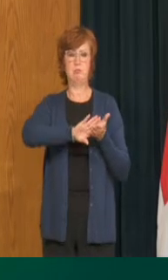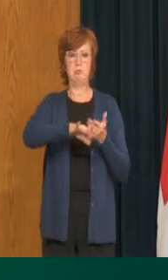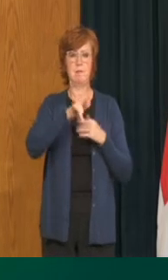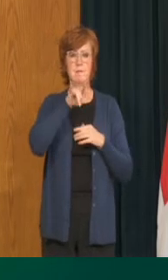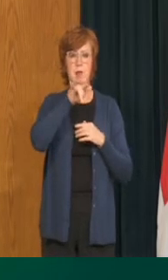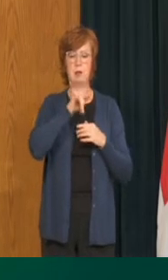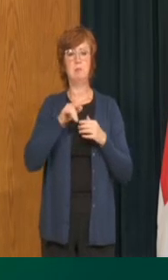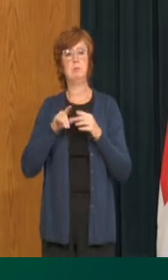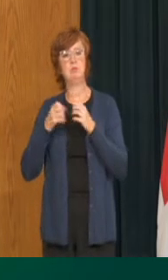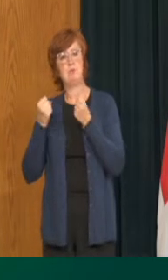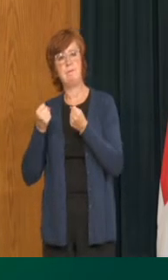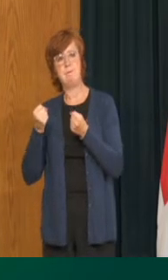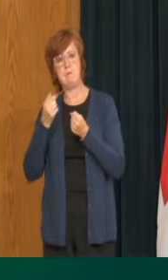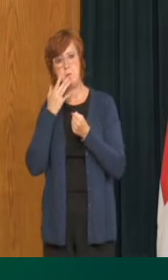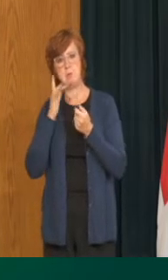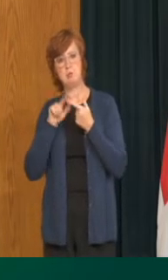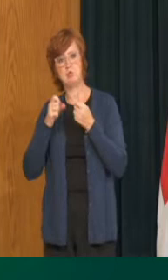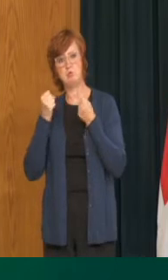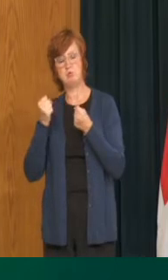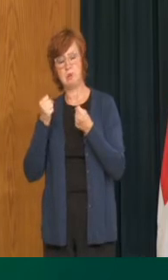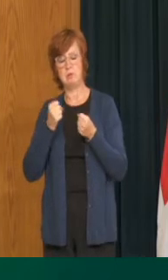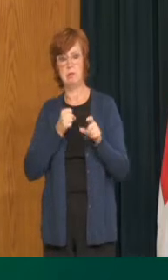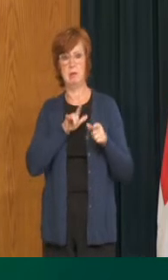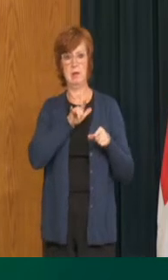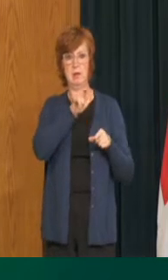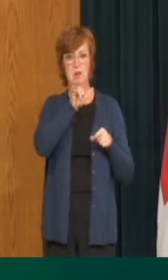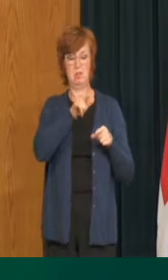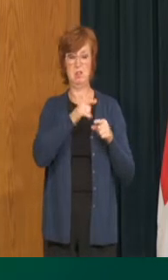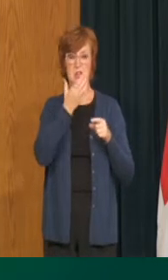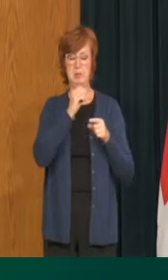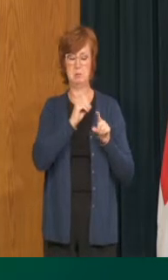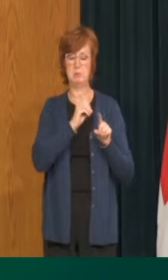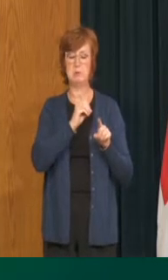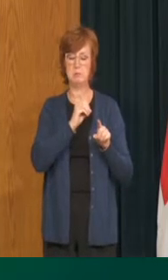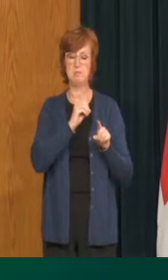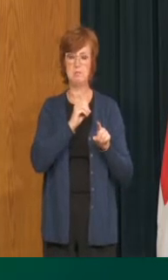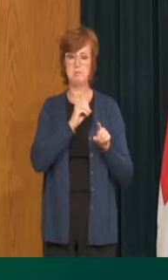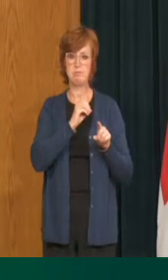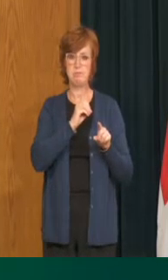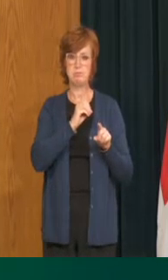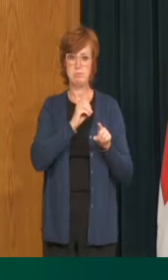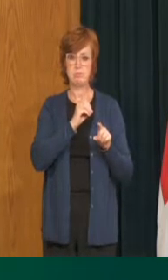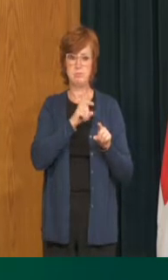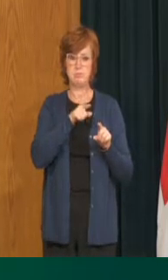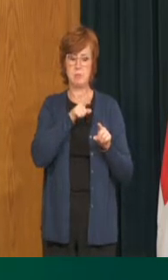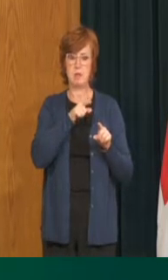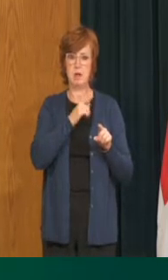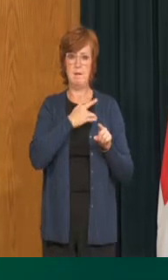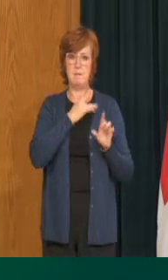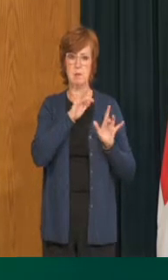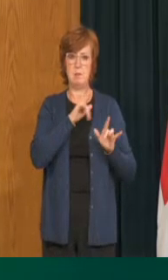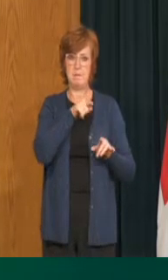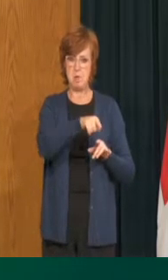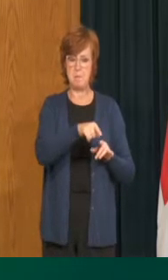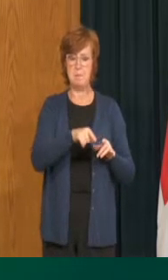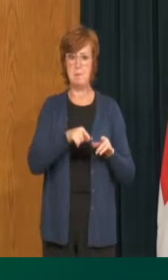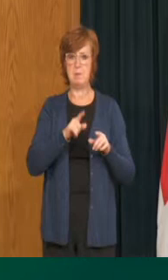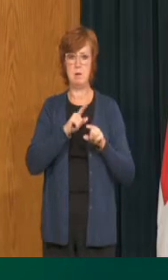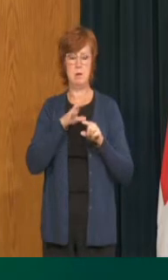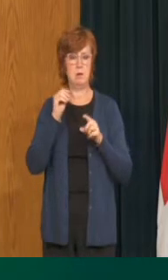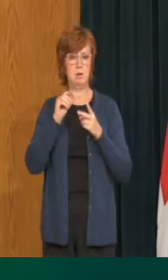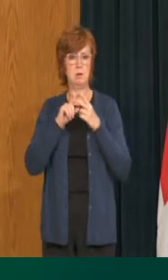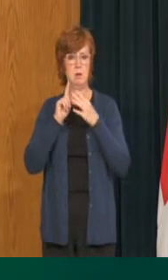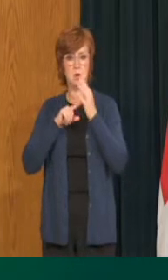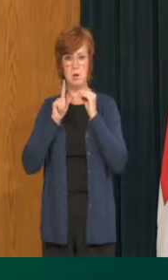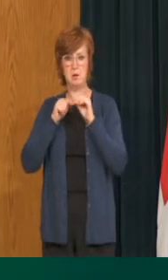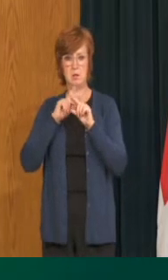consequences of this pandemic. So, I don't discount anyone for trying to advance their particular industry. If there's billboards,